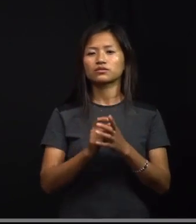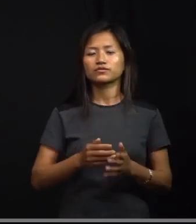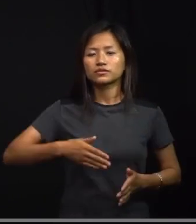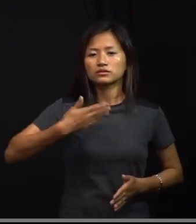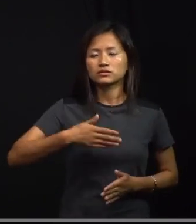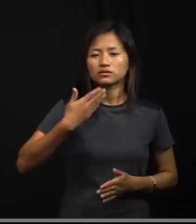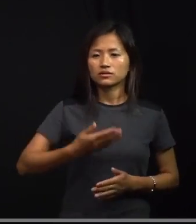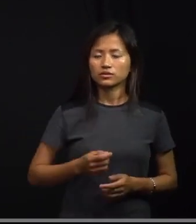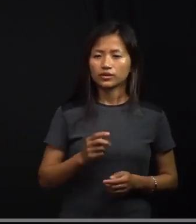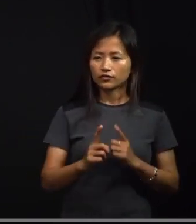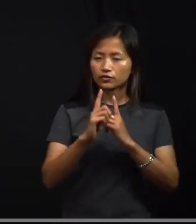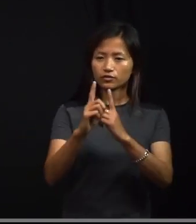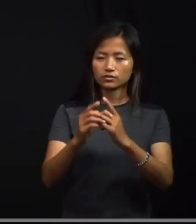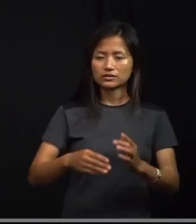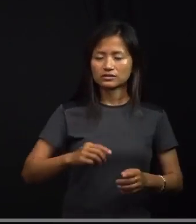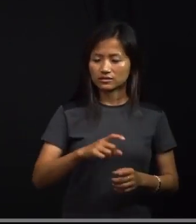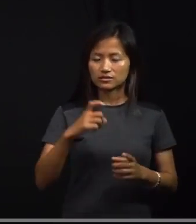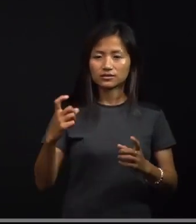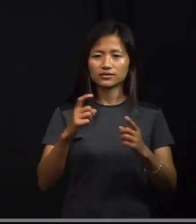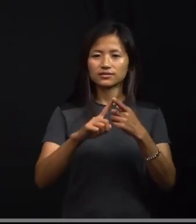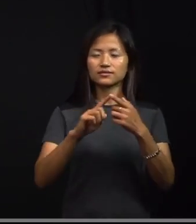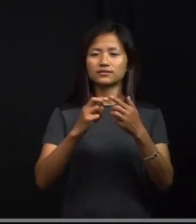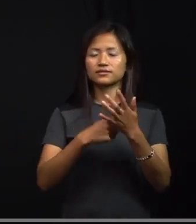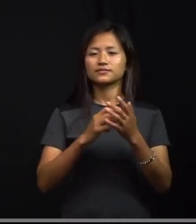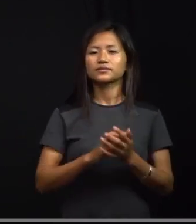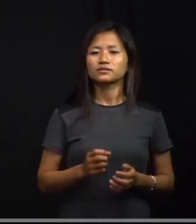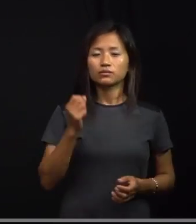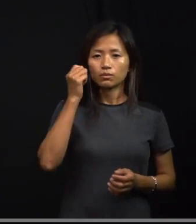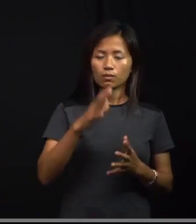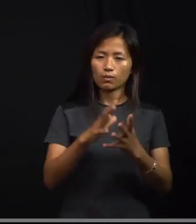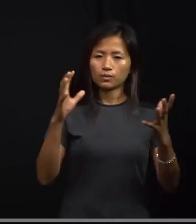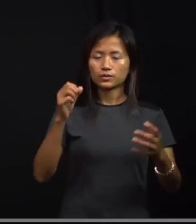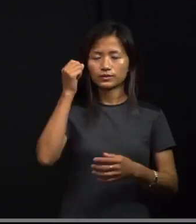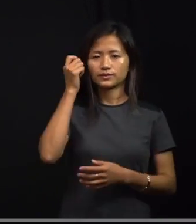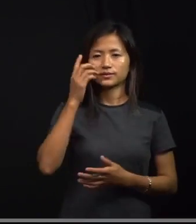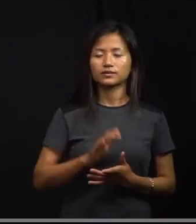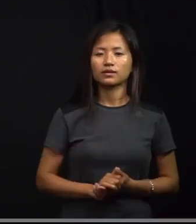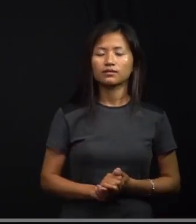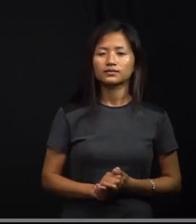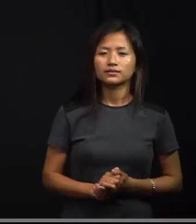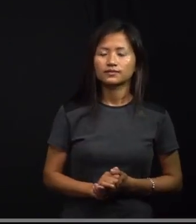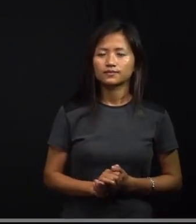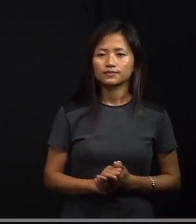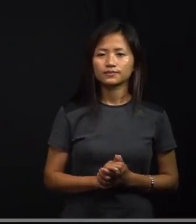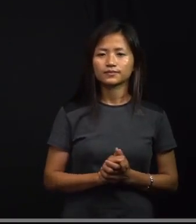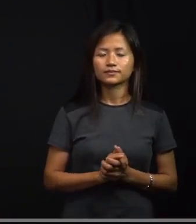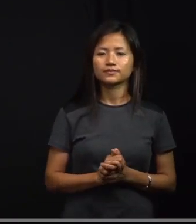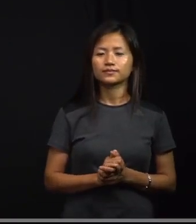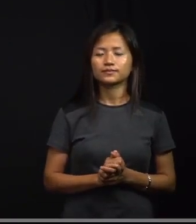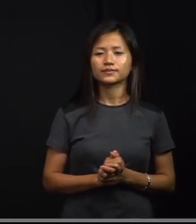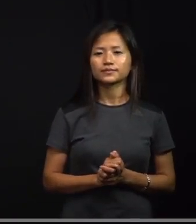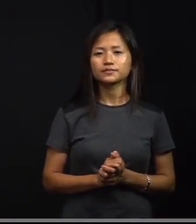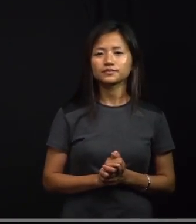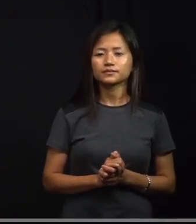we follow a certain method to teach you, to make you more understanding, right? So that is nothing but pedagogy, okay?